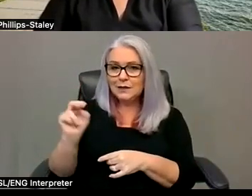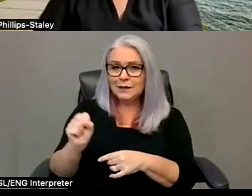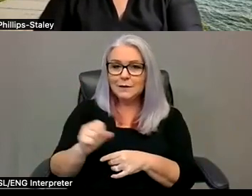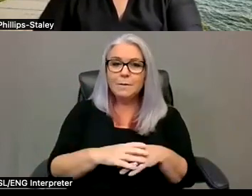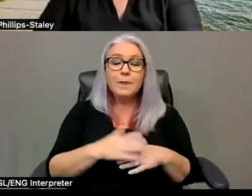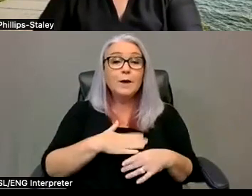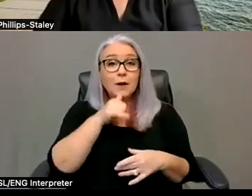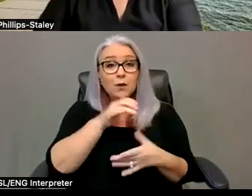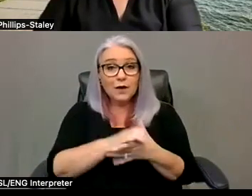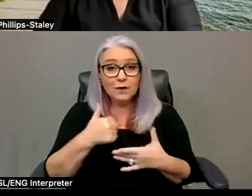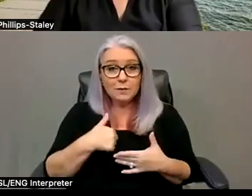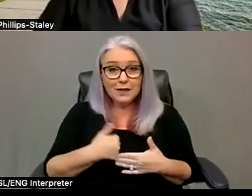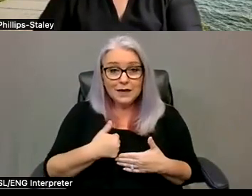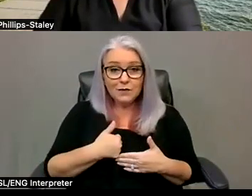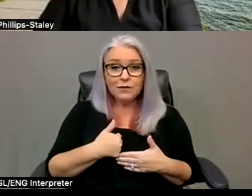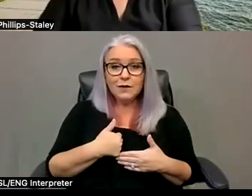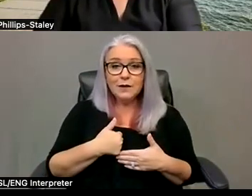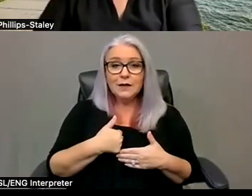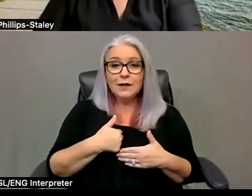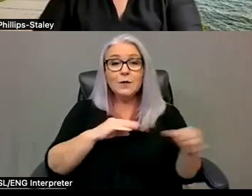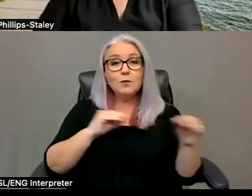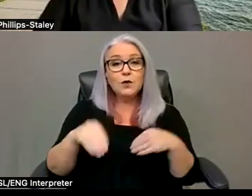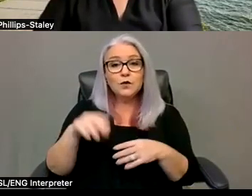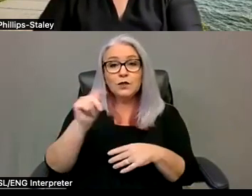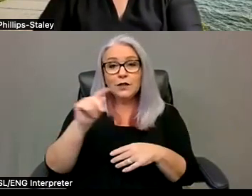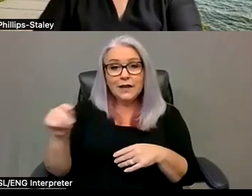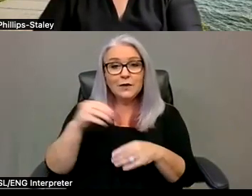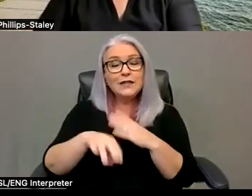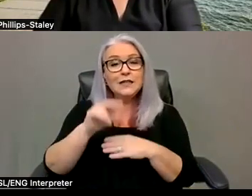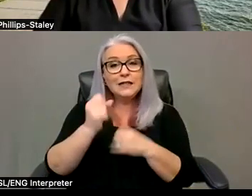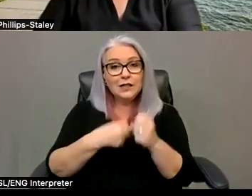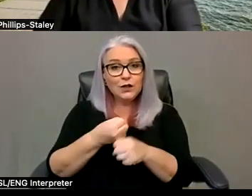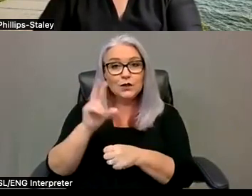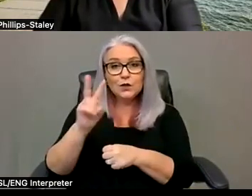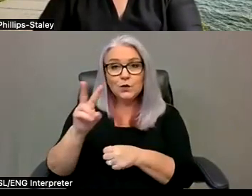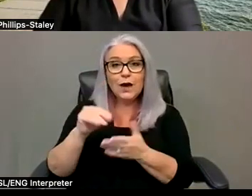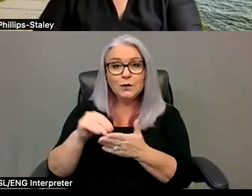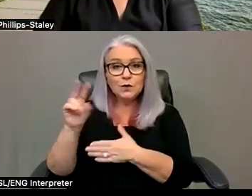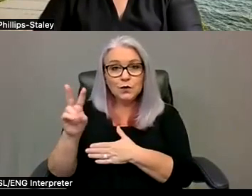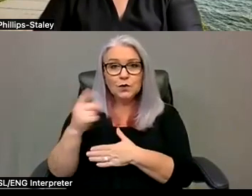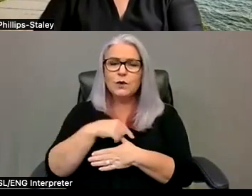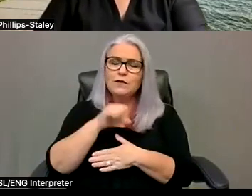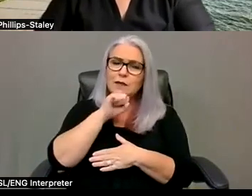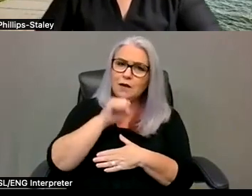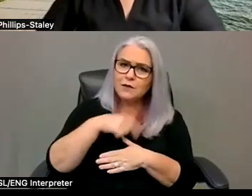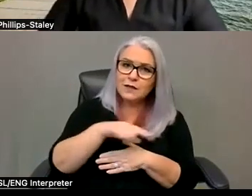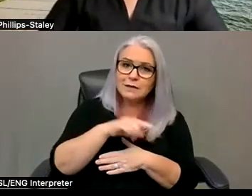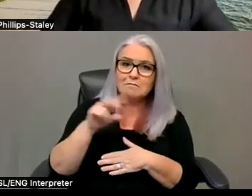My wife and I moved to Tarrytown in 2002, and we've loved the village that we've